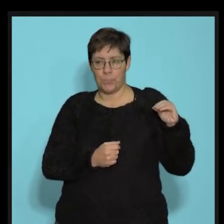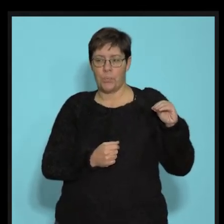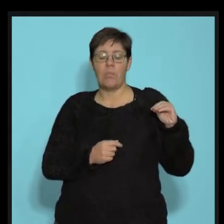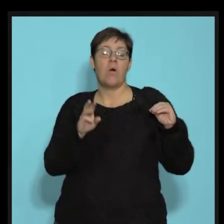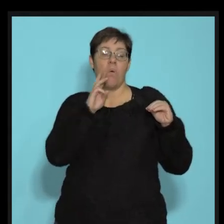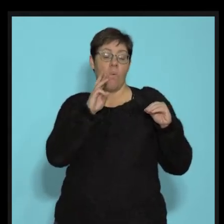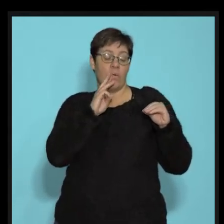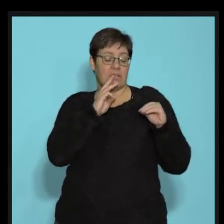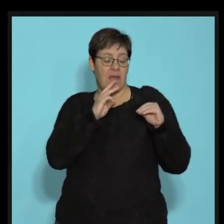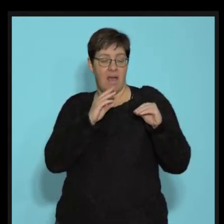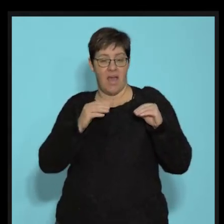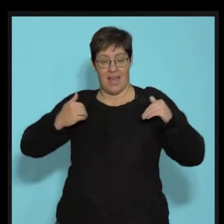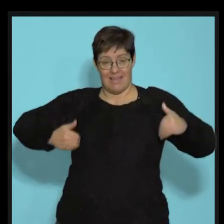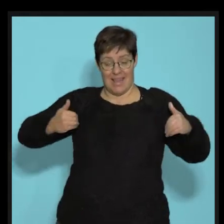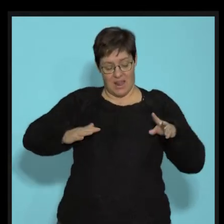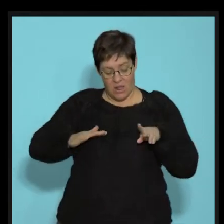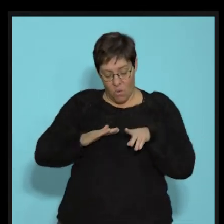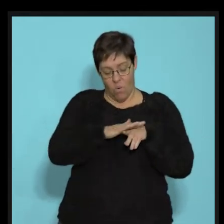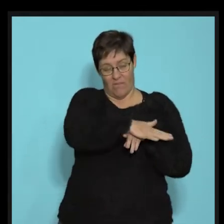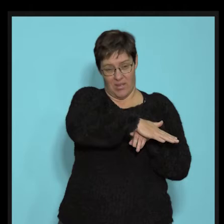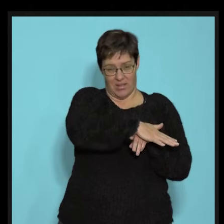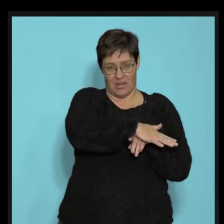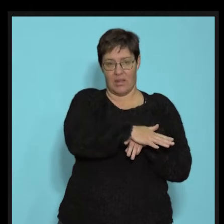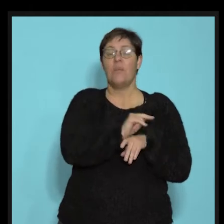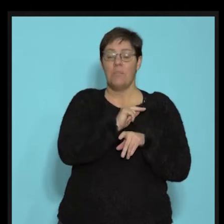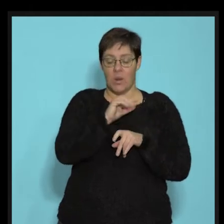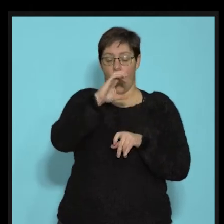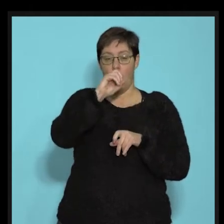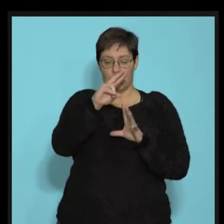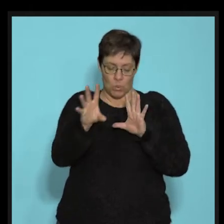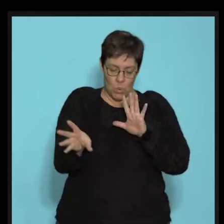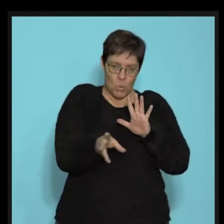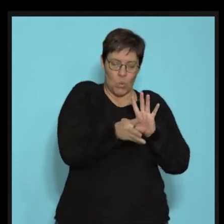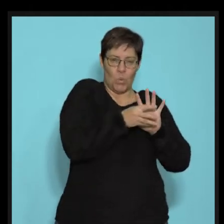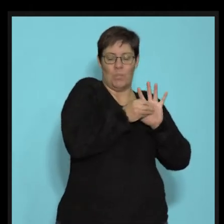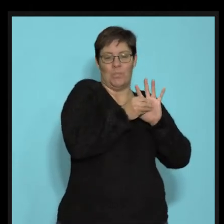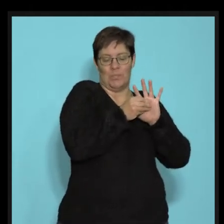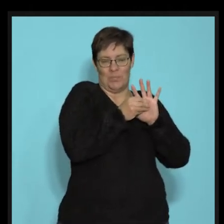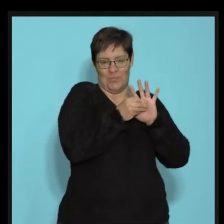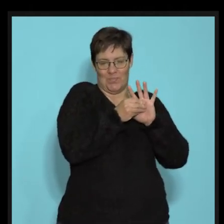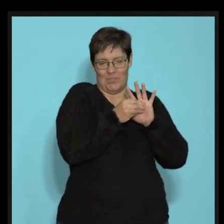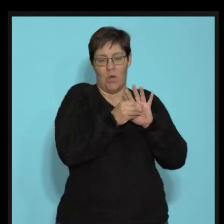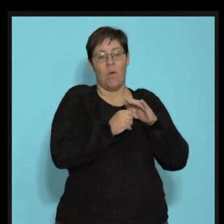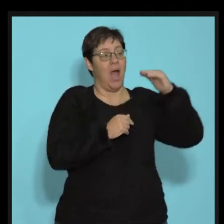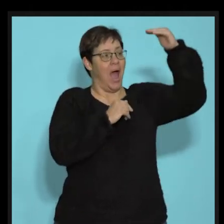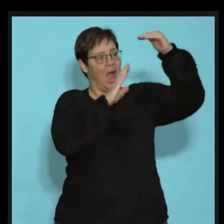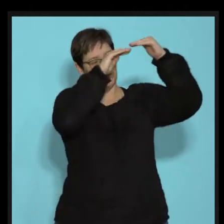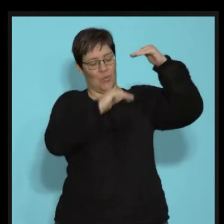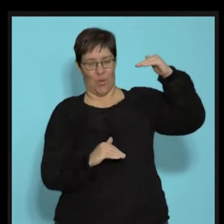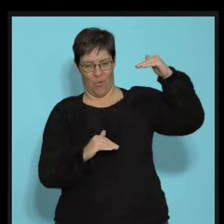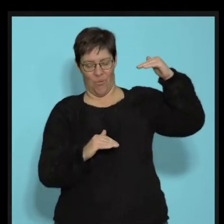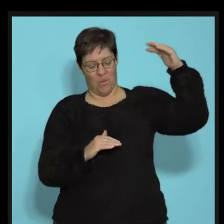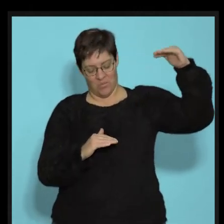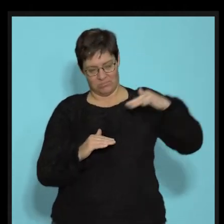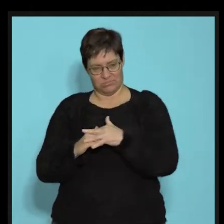gills, and what takes up? Oxygen is in high concentration to low concentration, and the fish